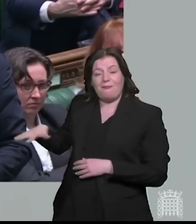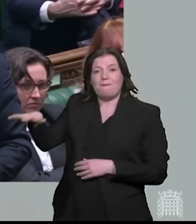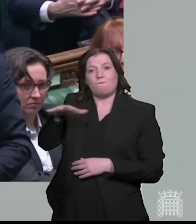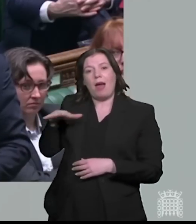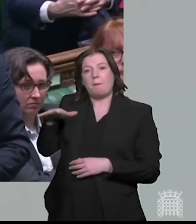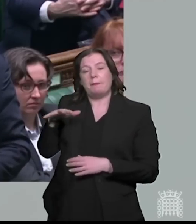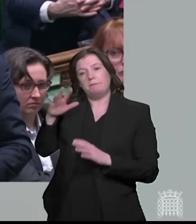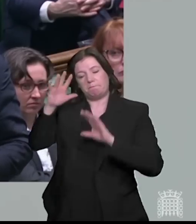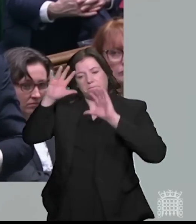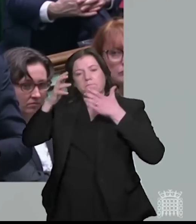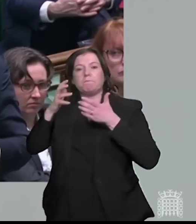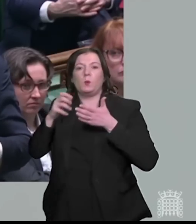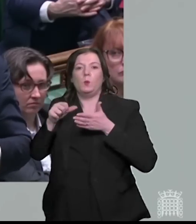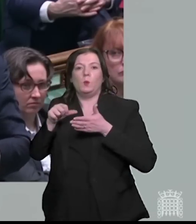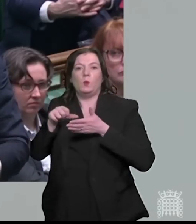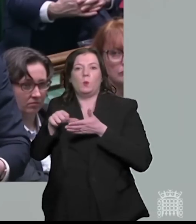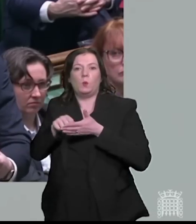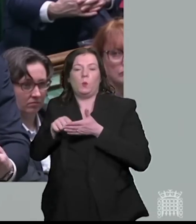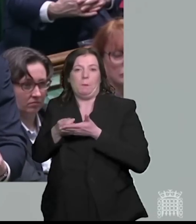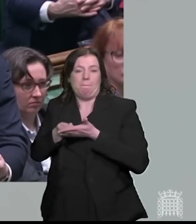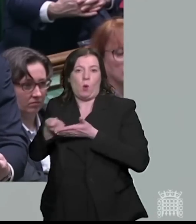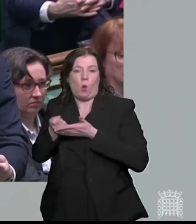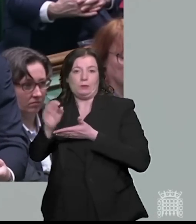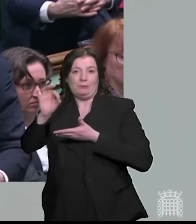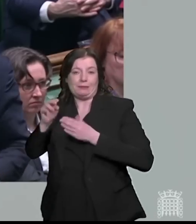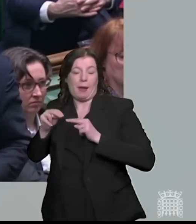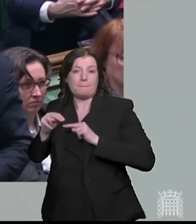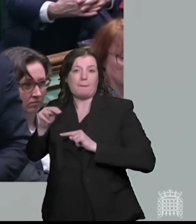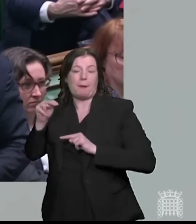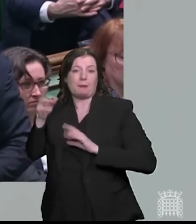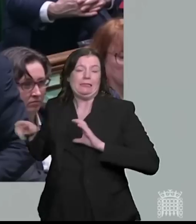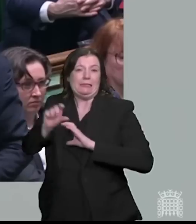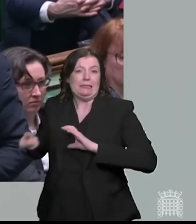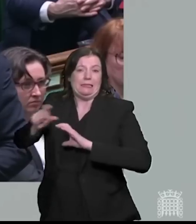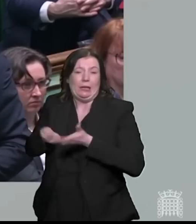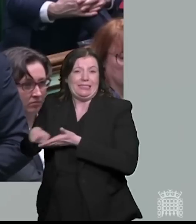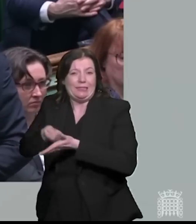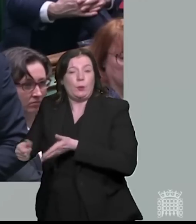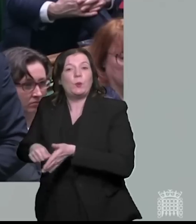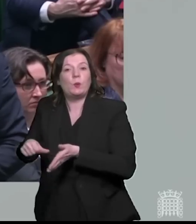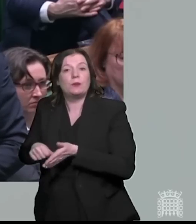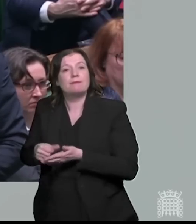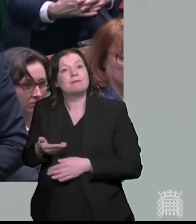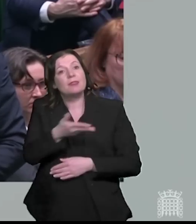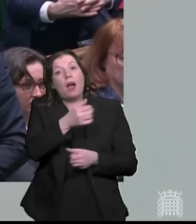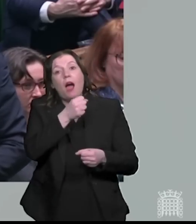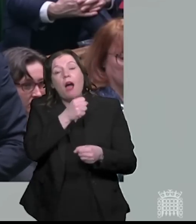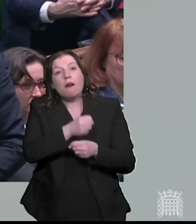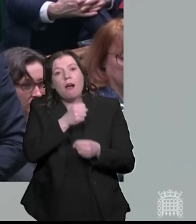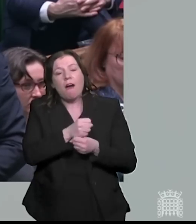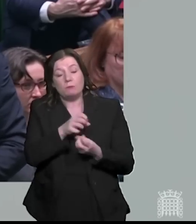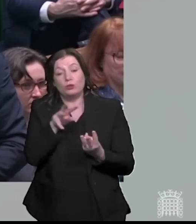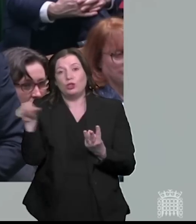feel the pain of increased mortgage costs. So it's obvious the government today had 3